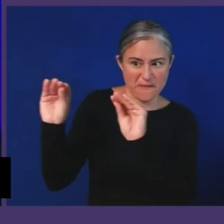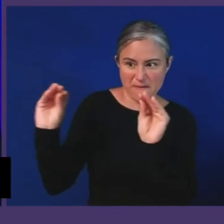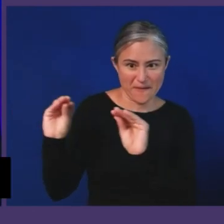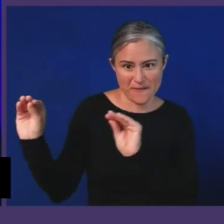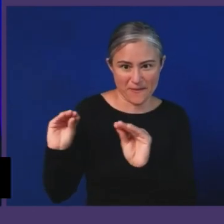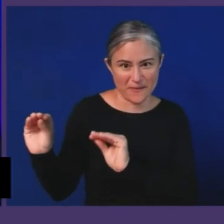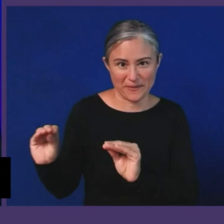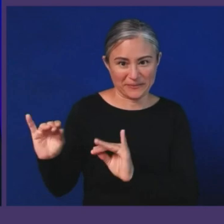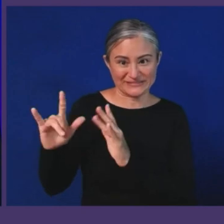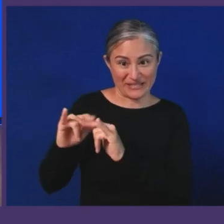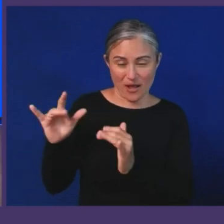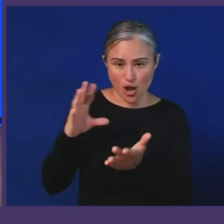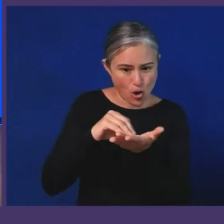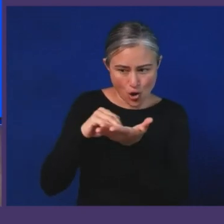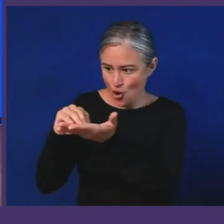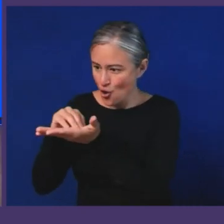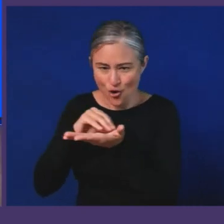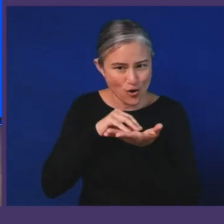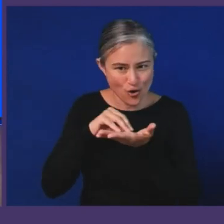different concepts therein.